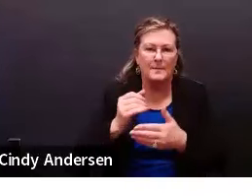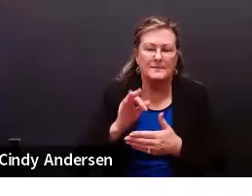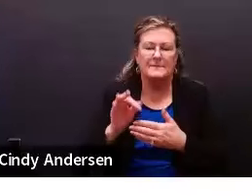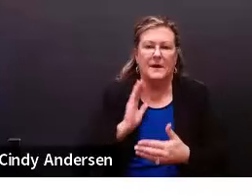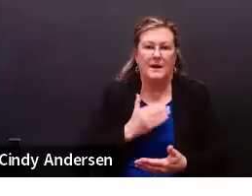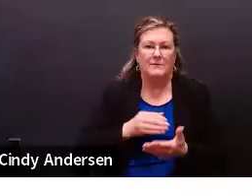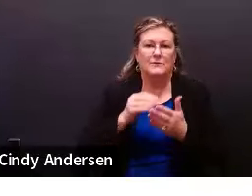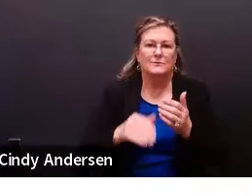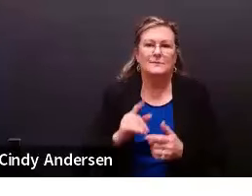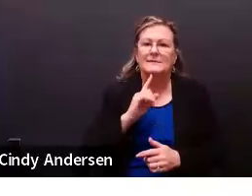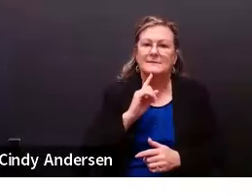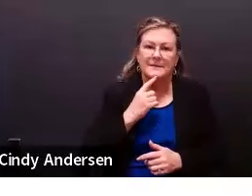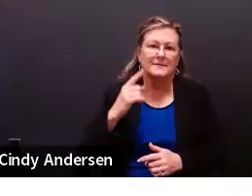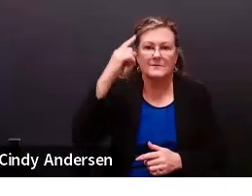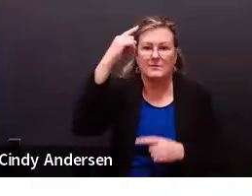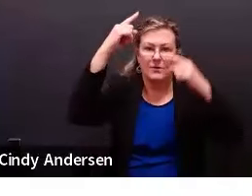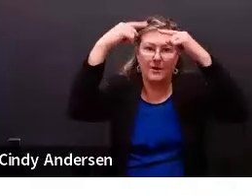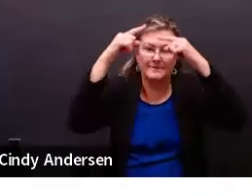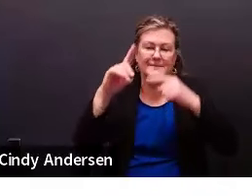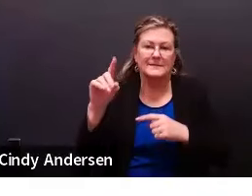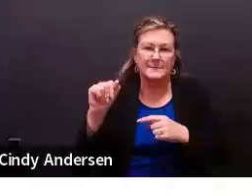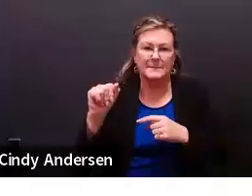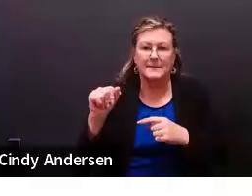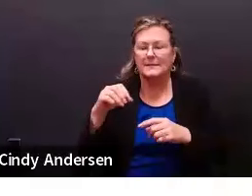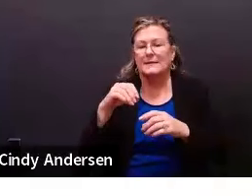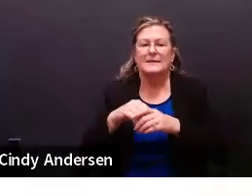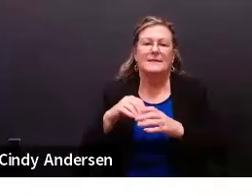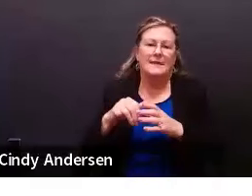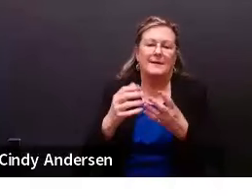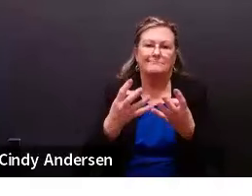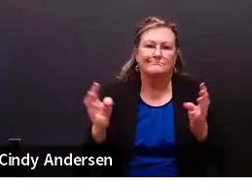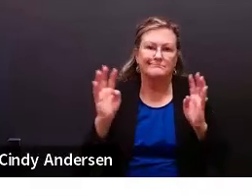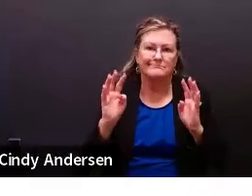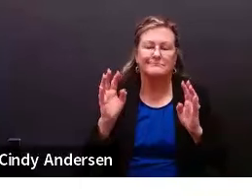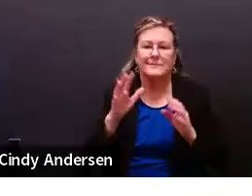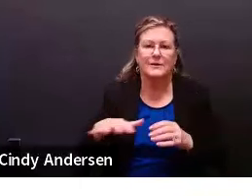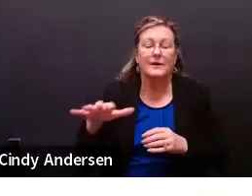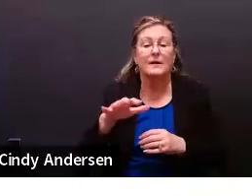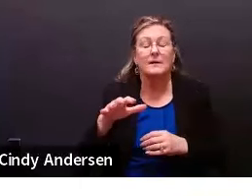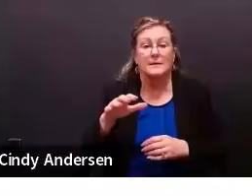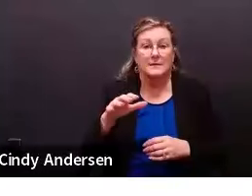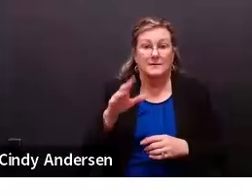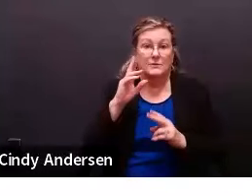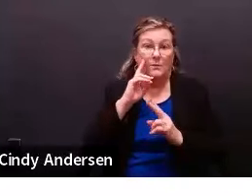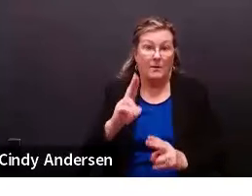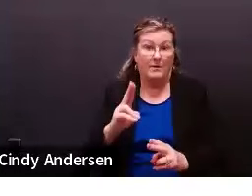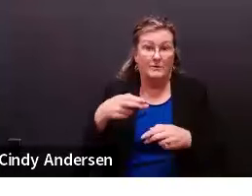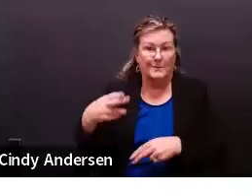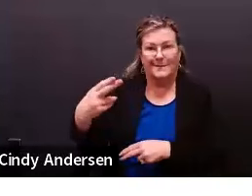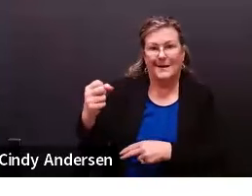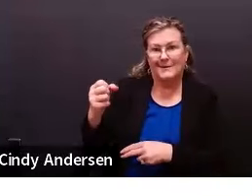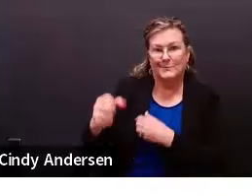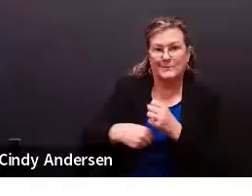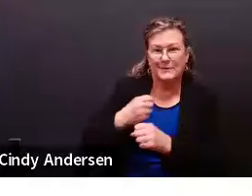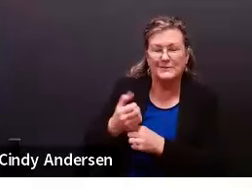disabilities within that kind of K-12 realm. So to honor that piece of it in those high school years before they move